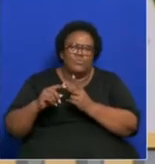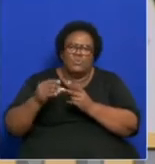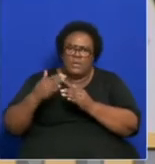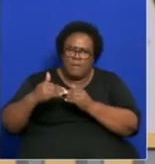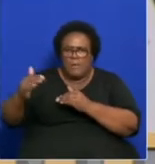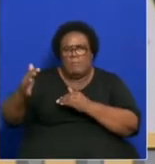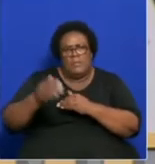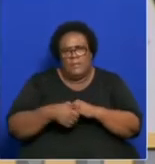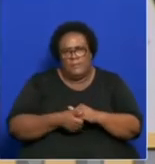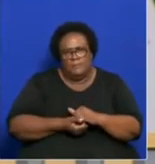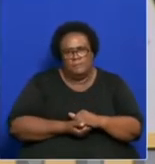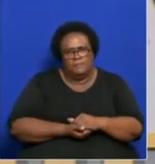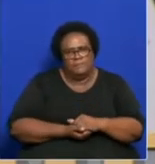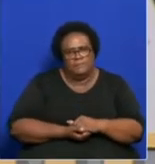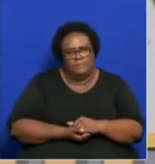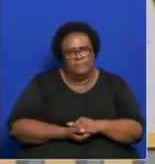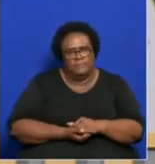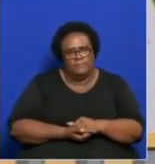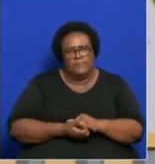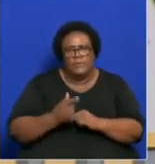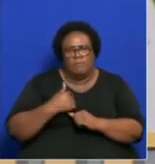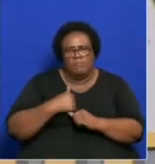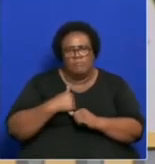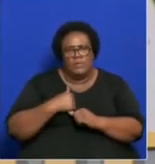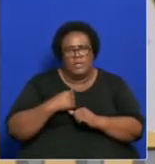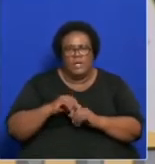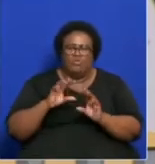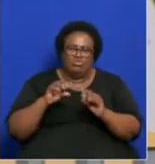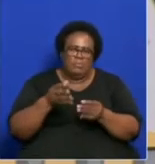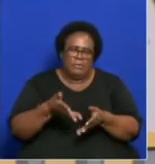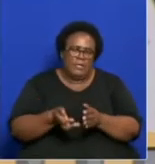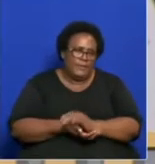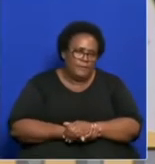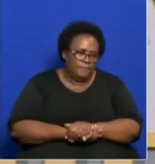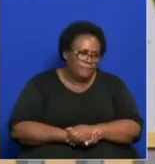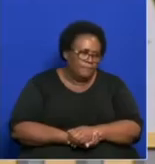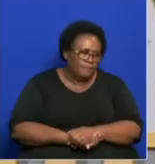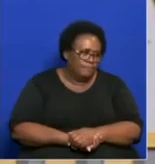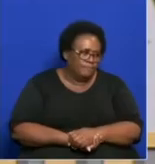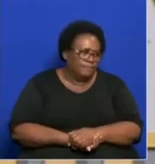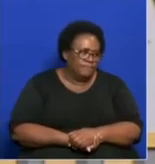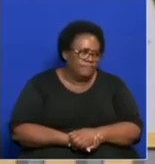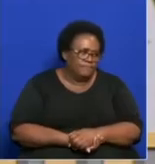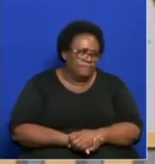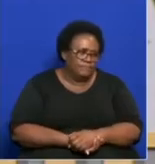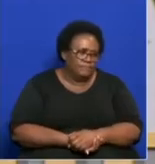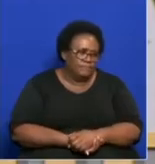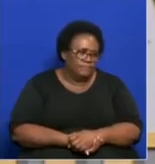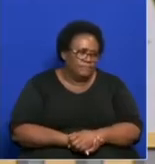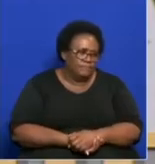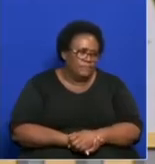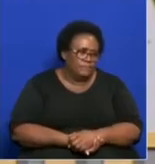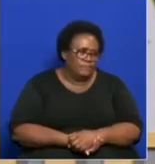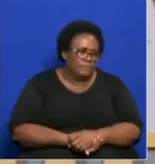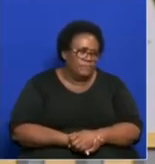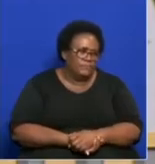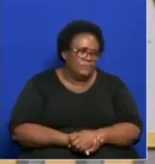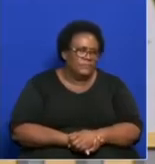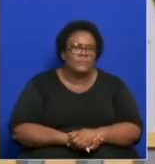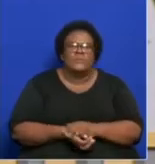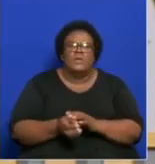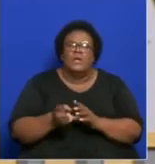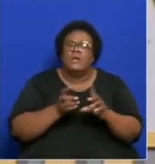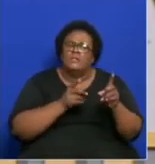But let me stop at that. I think I've explained based on information. Director Malatji, we know even from